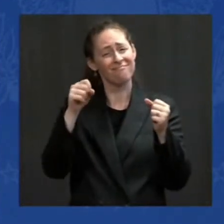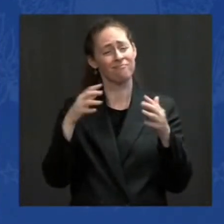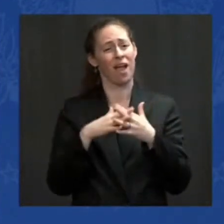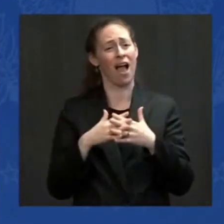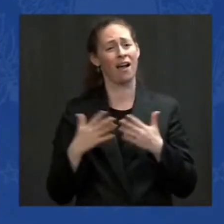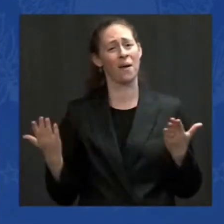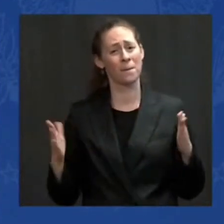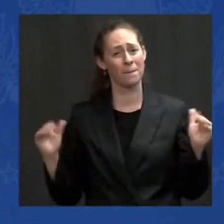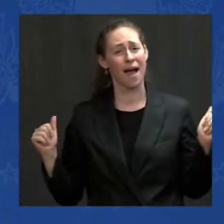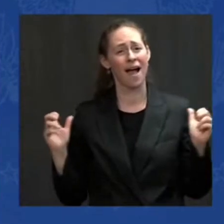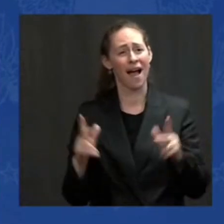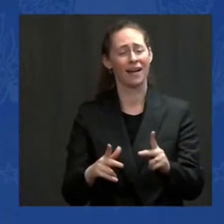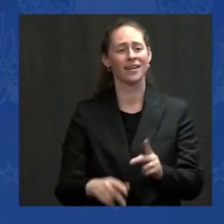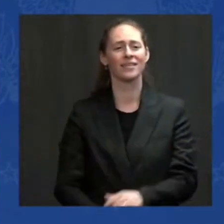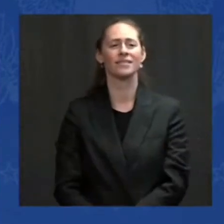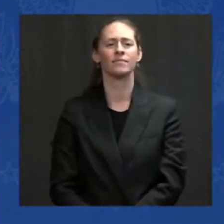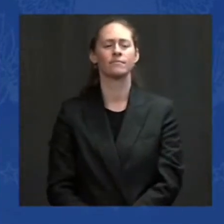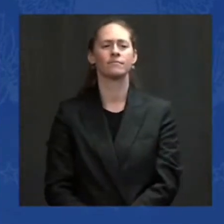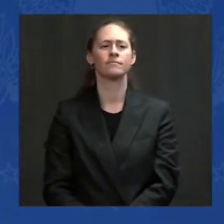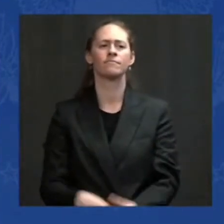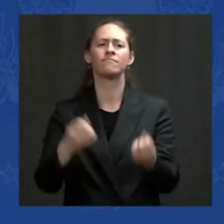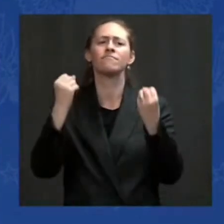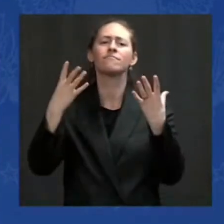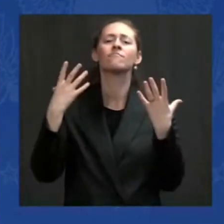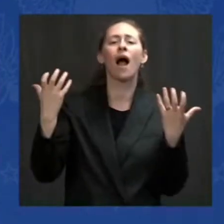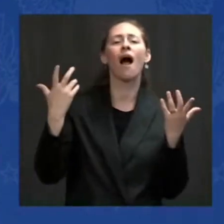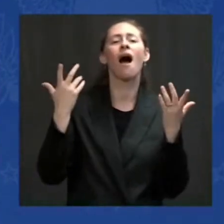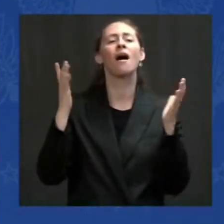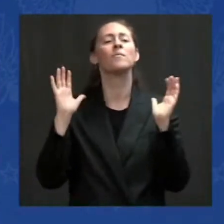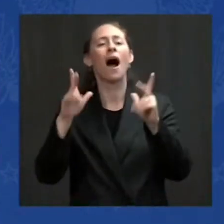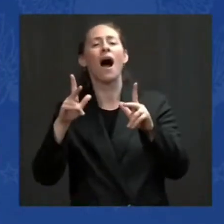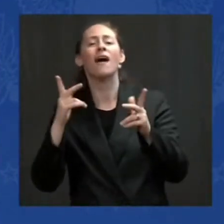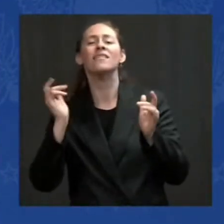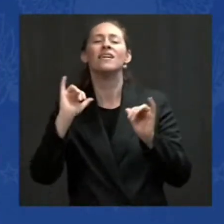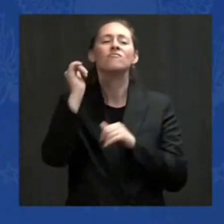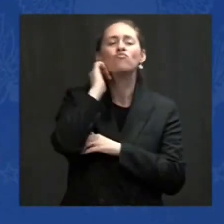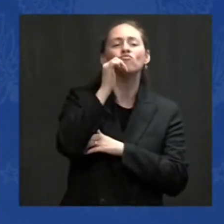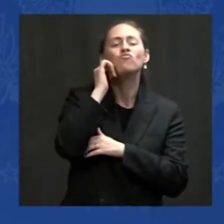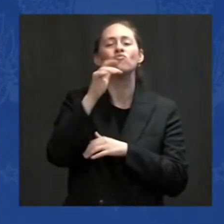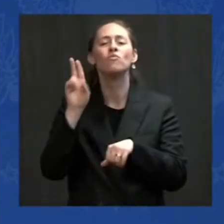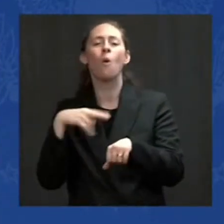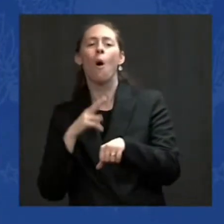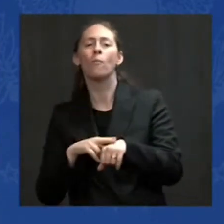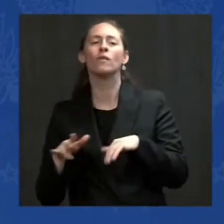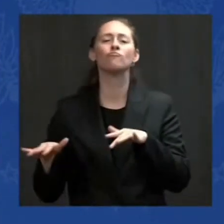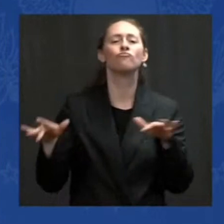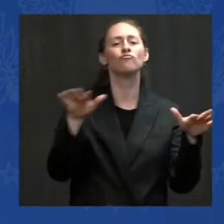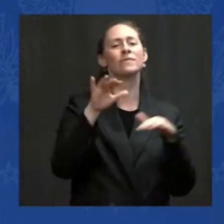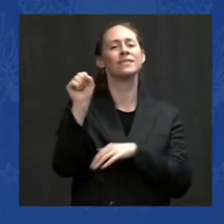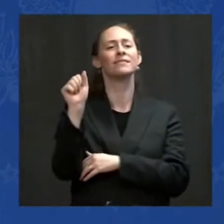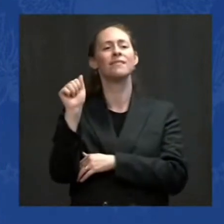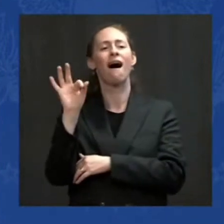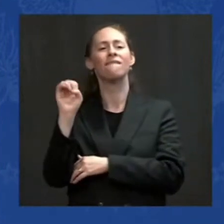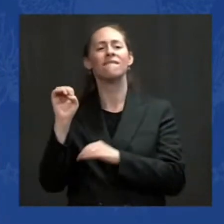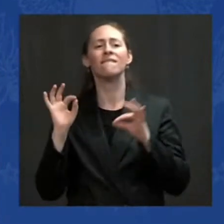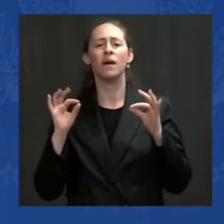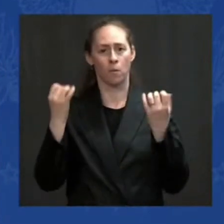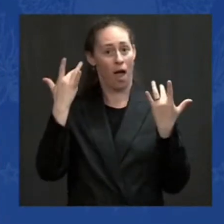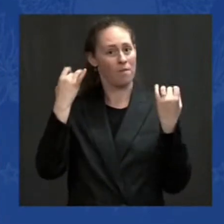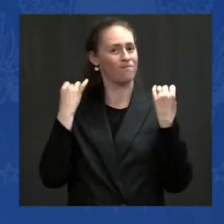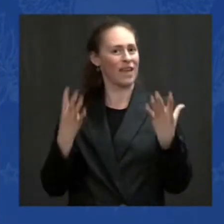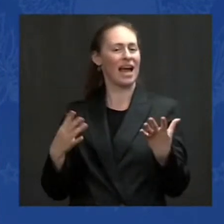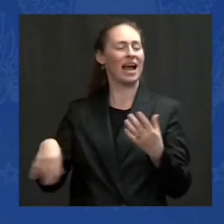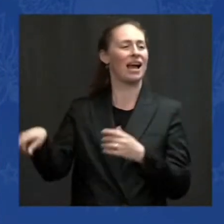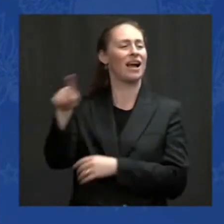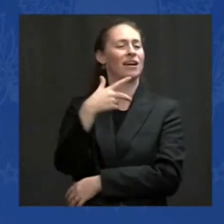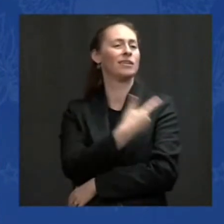Millions are safely living a more normal life, and we have a huge swath of the country vaccinated. We have moved from